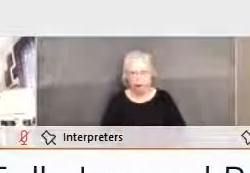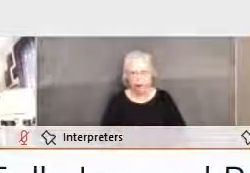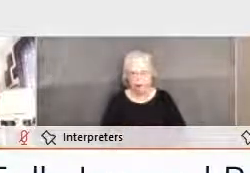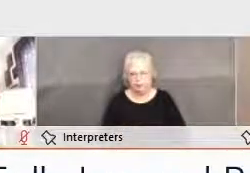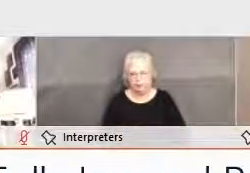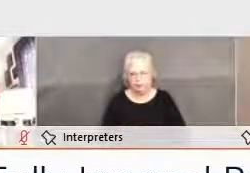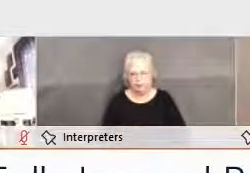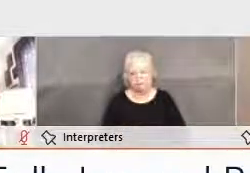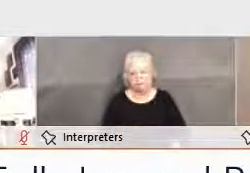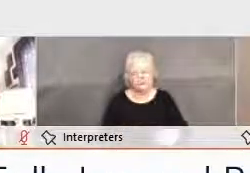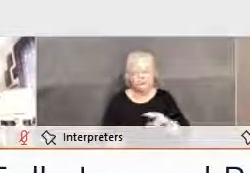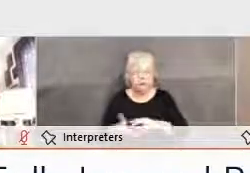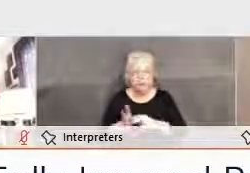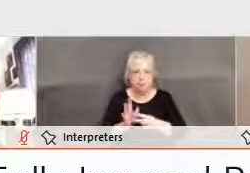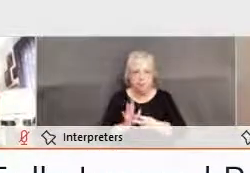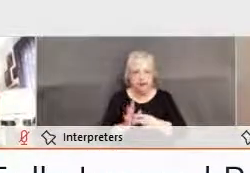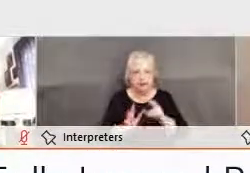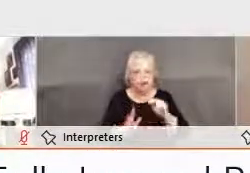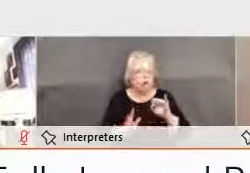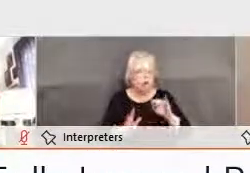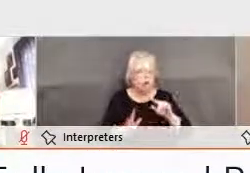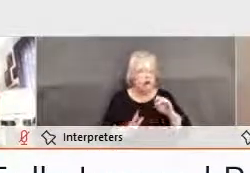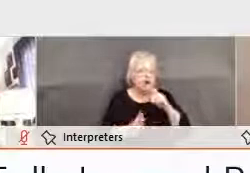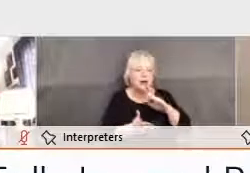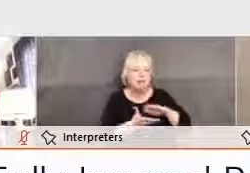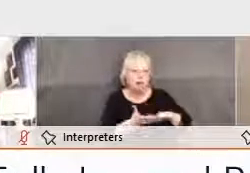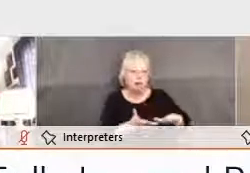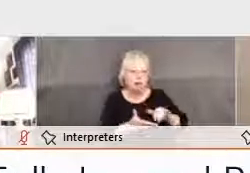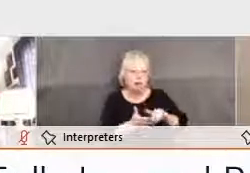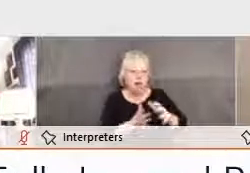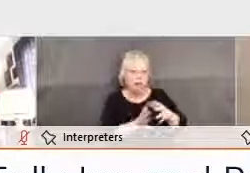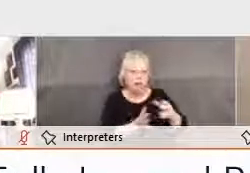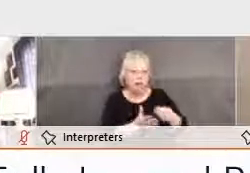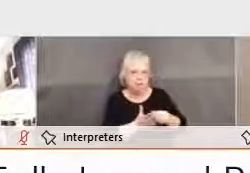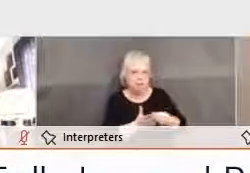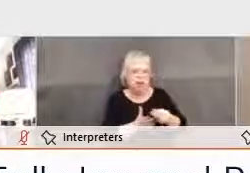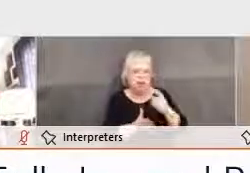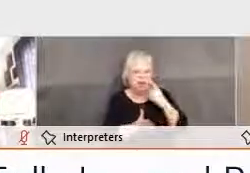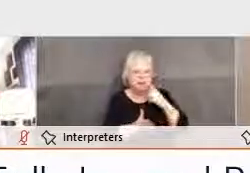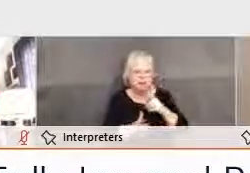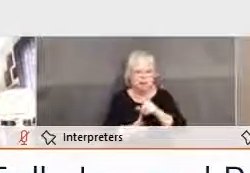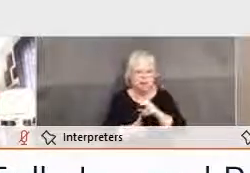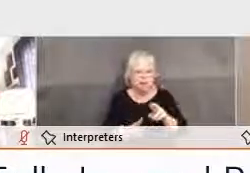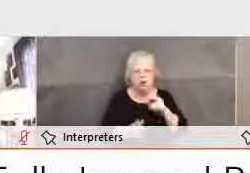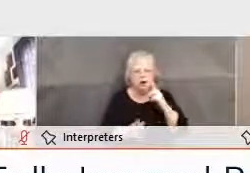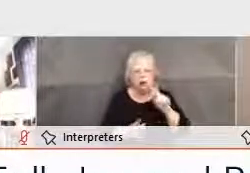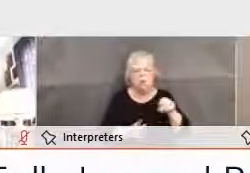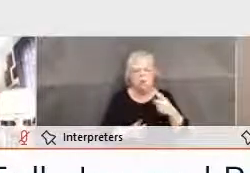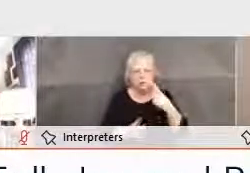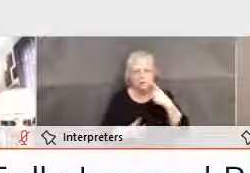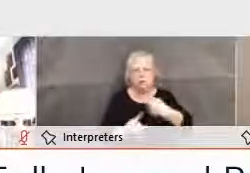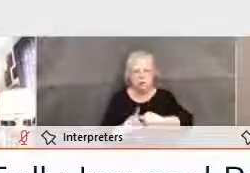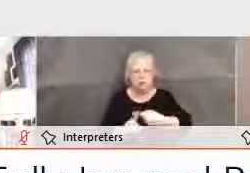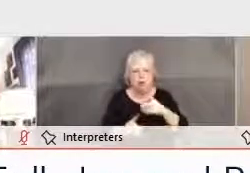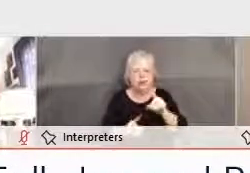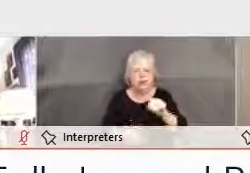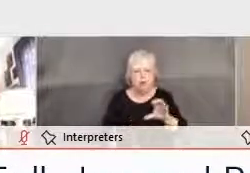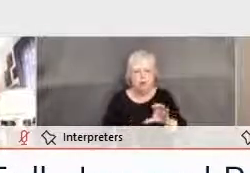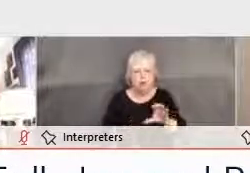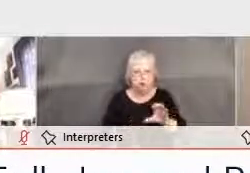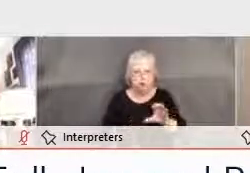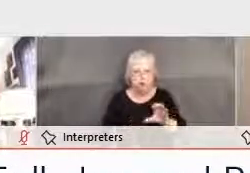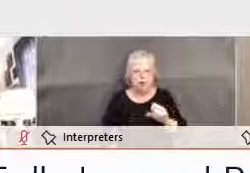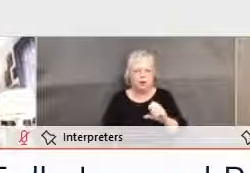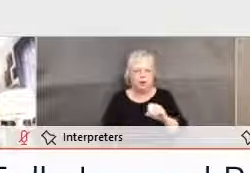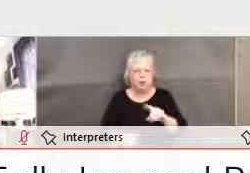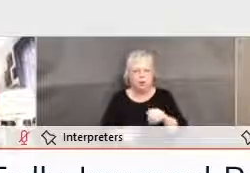In other words, United is forgiving that on behalf of the City of Little Rock for the month of December. And so when I net